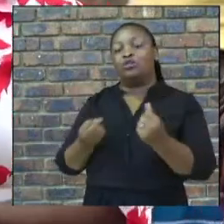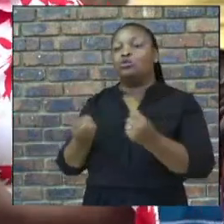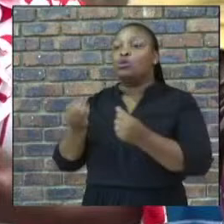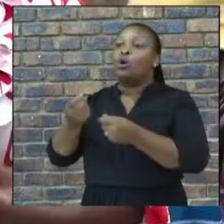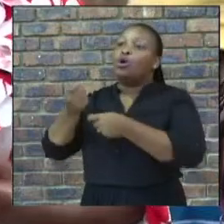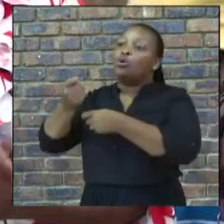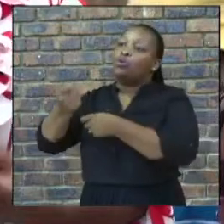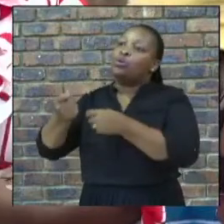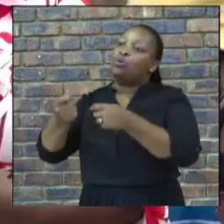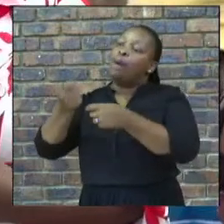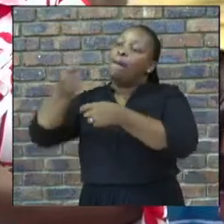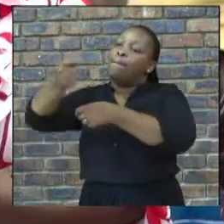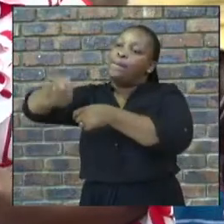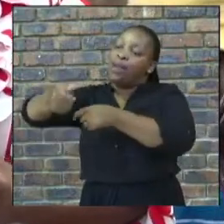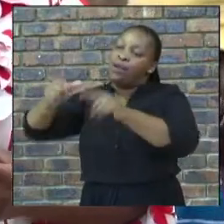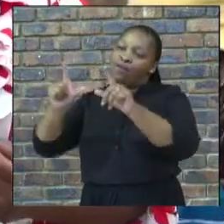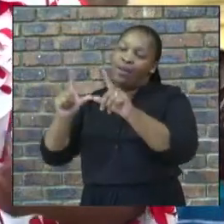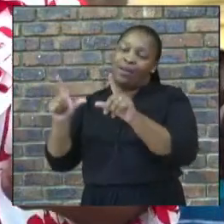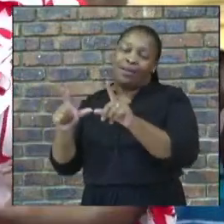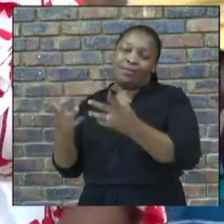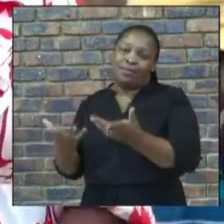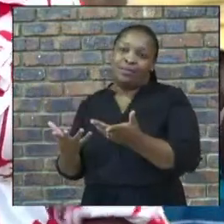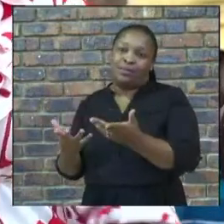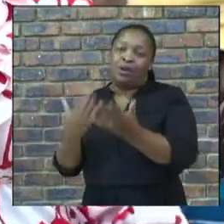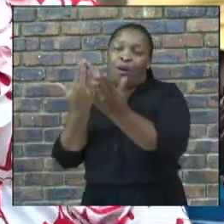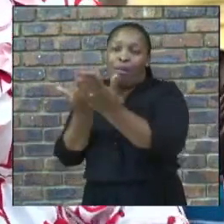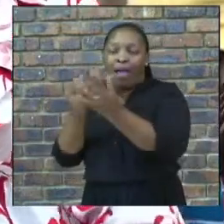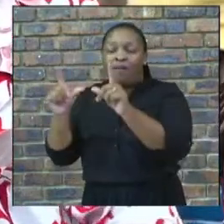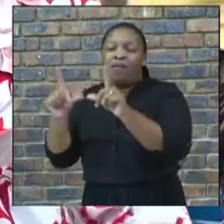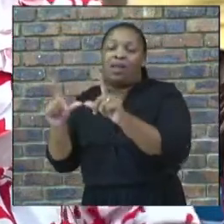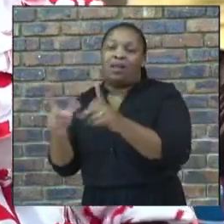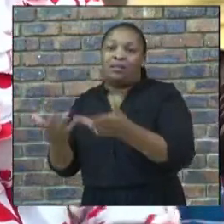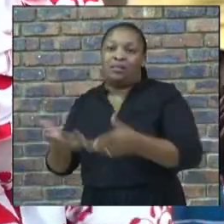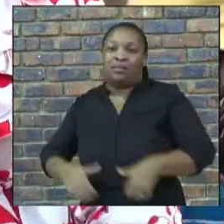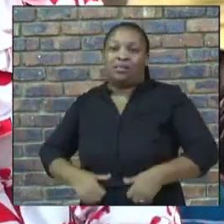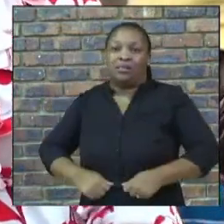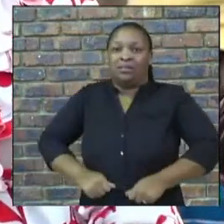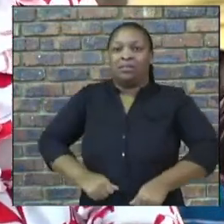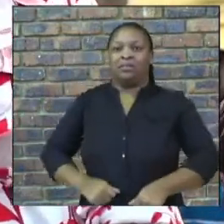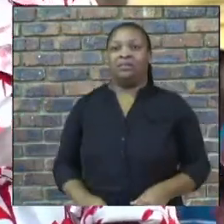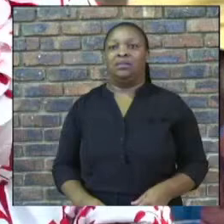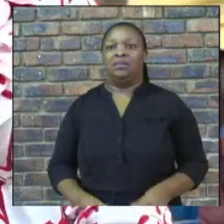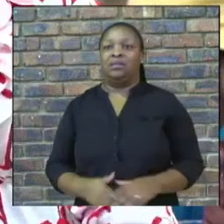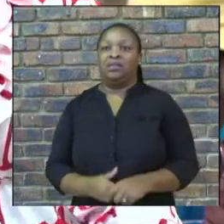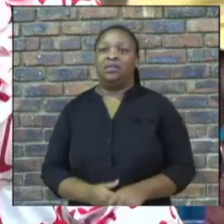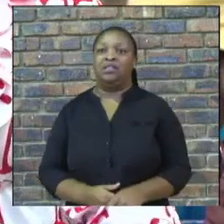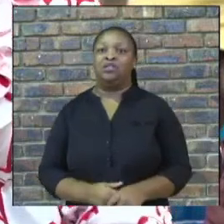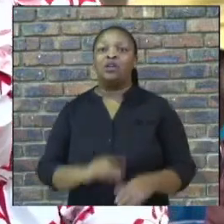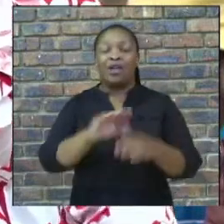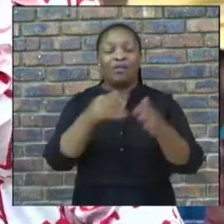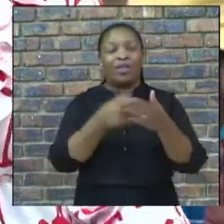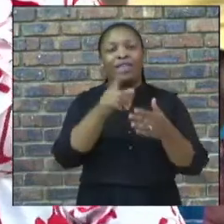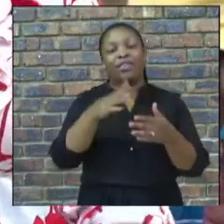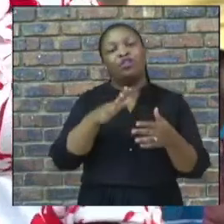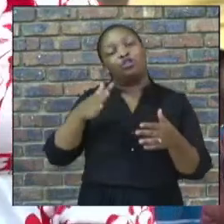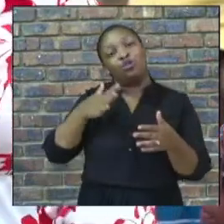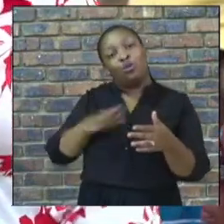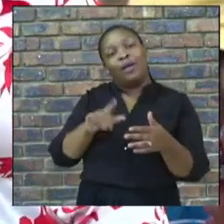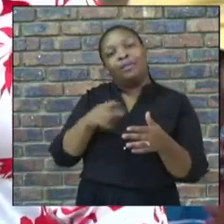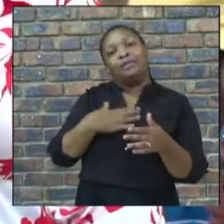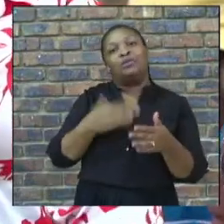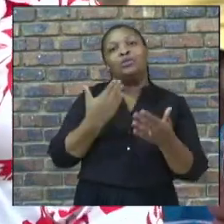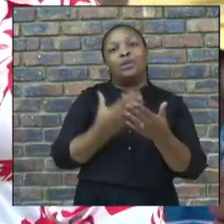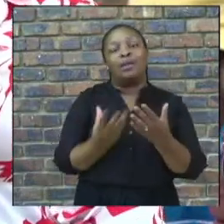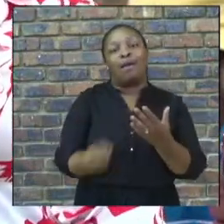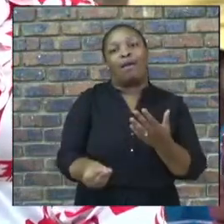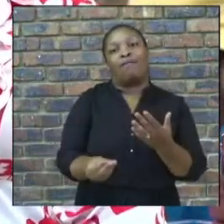dilo tse le di tlhokang or yone opportunity or di-requirements tsa lona tse le di batlang